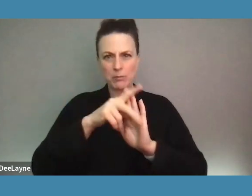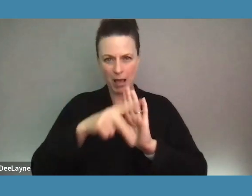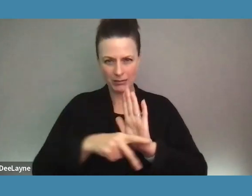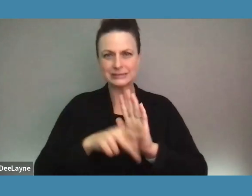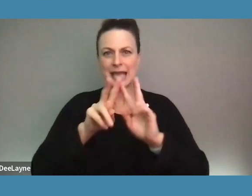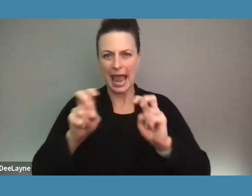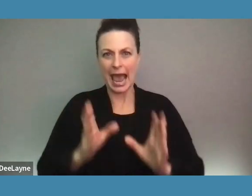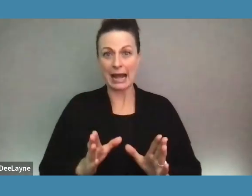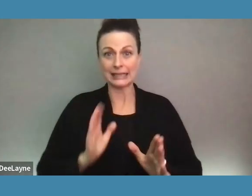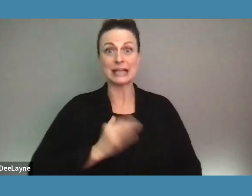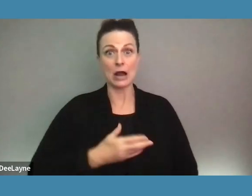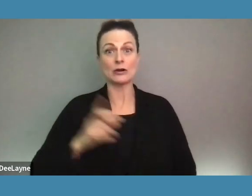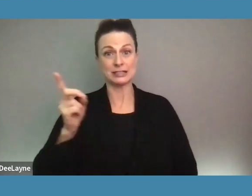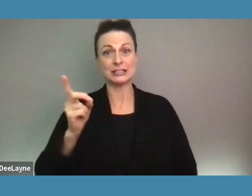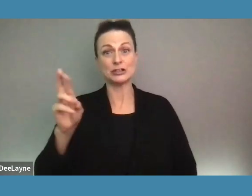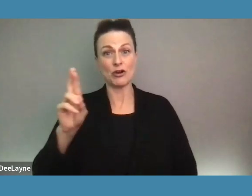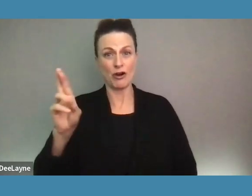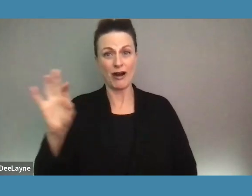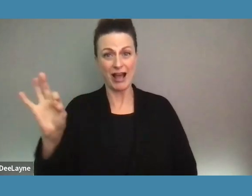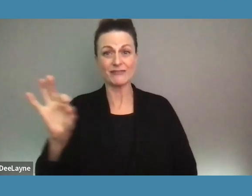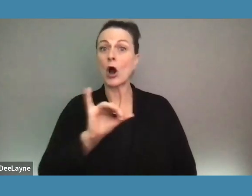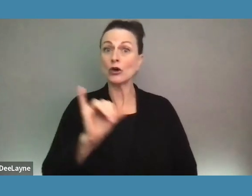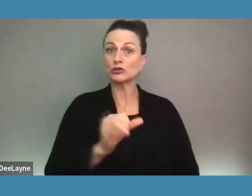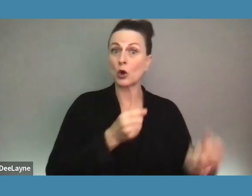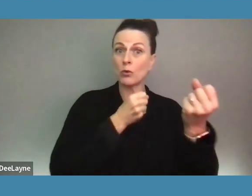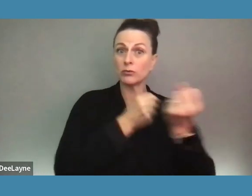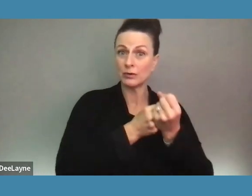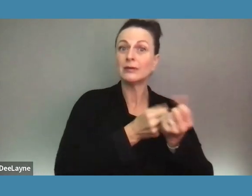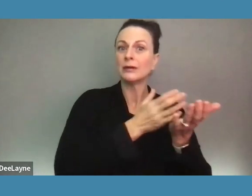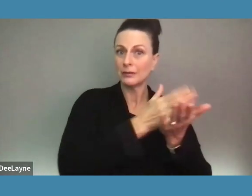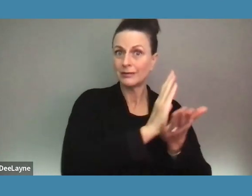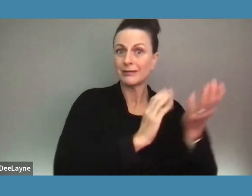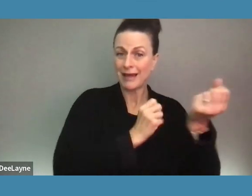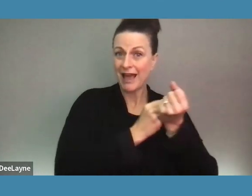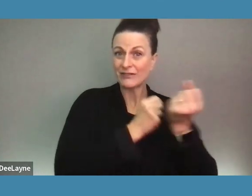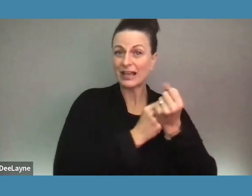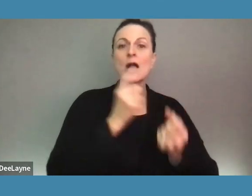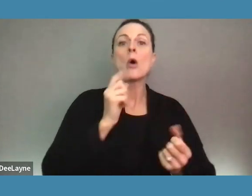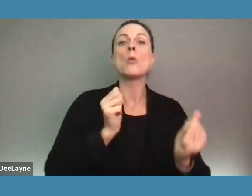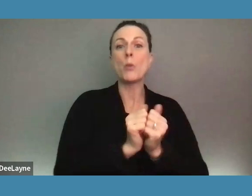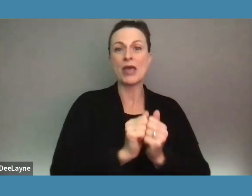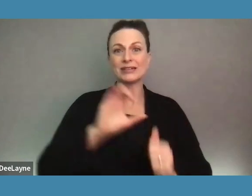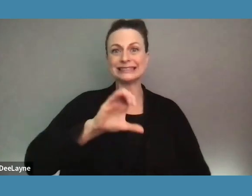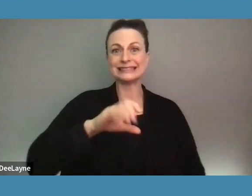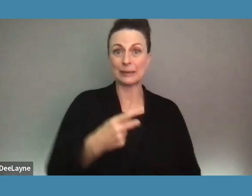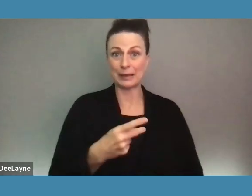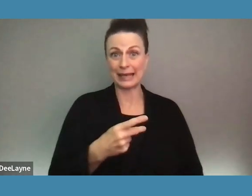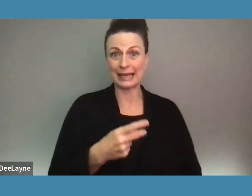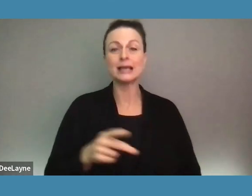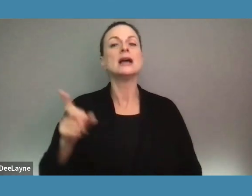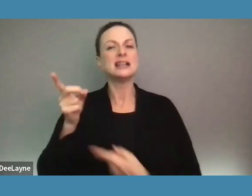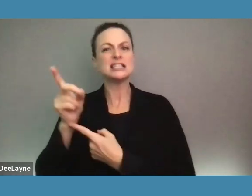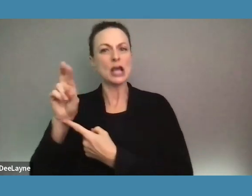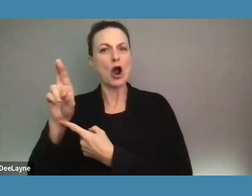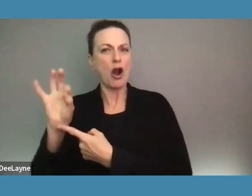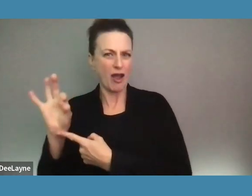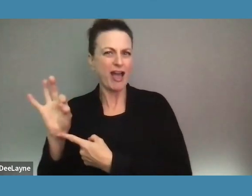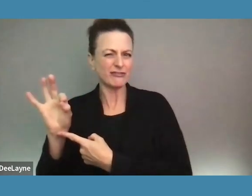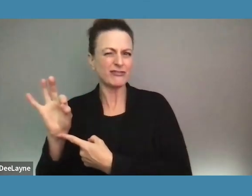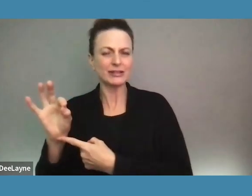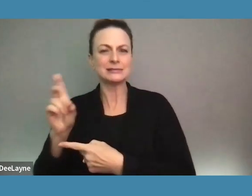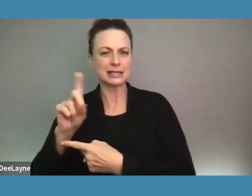well as a self-advocate with cerebral palsy. In addition to working on DRF's, Disability Rights